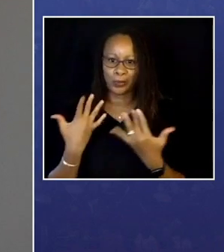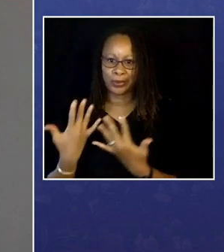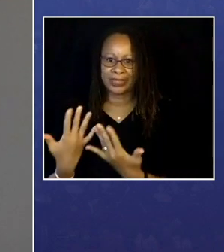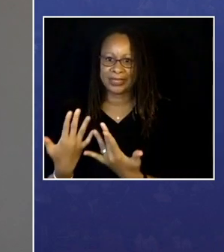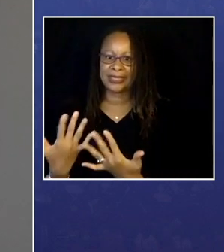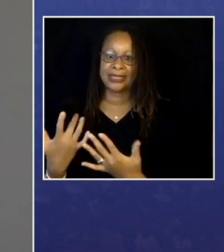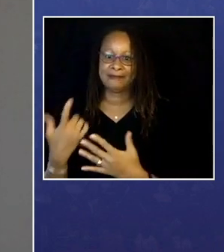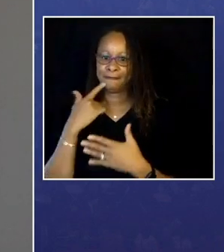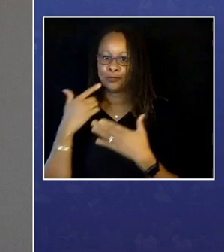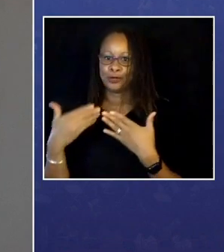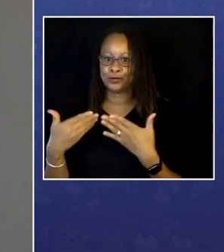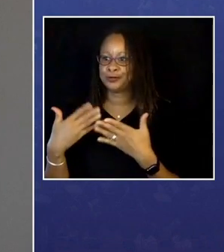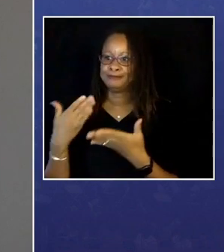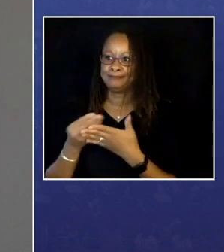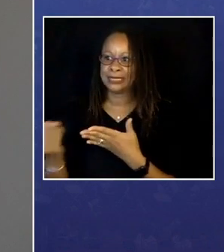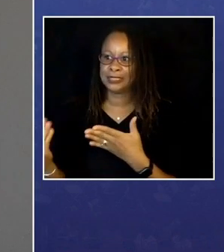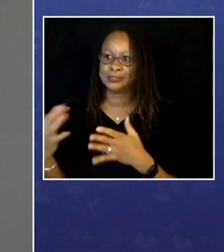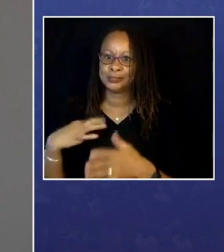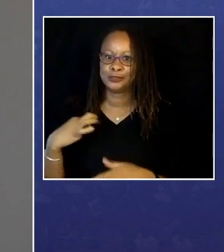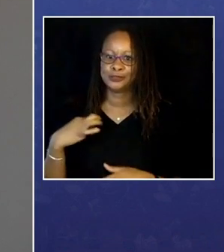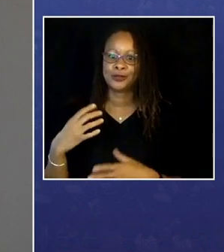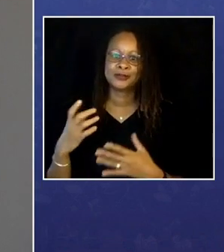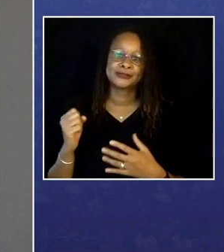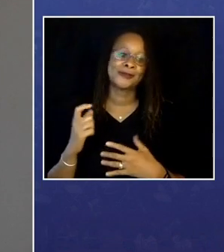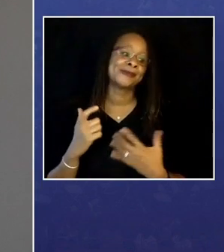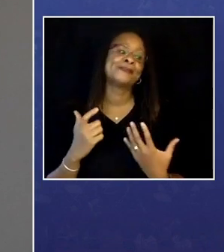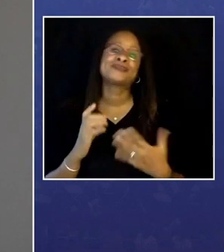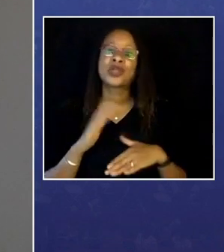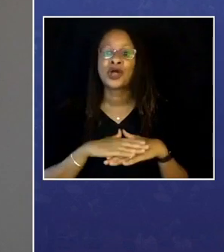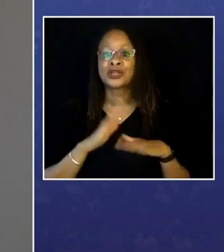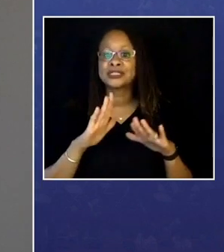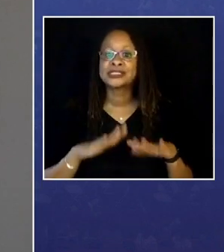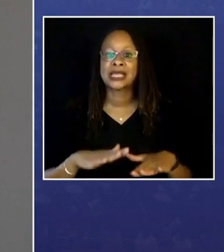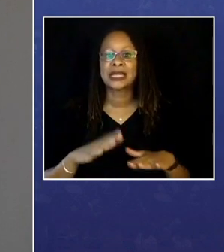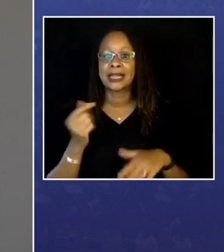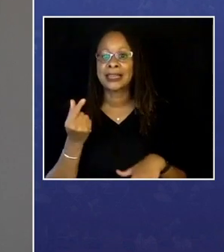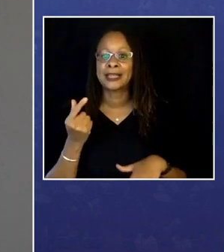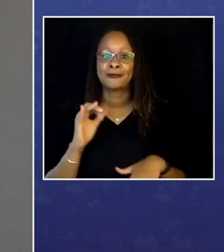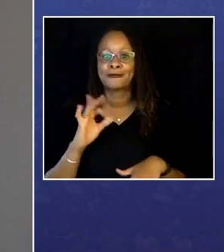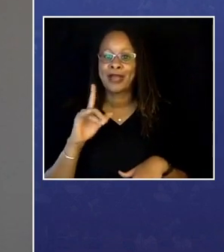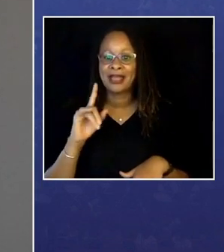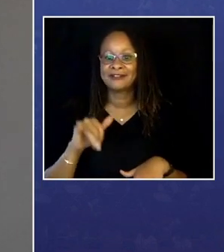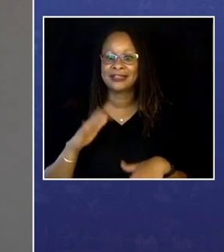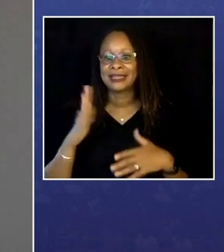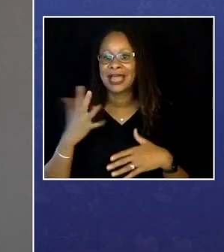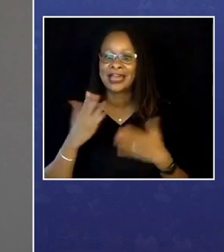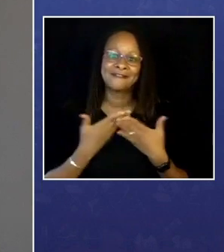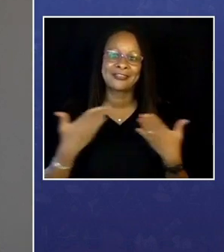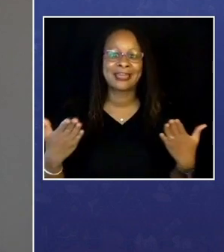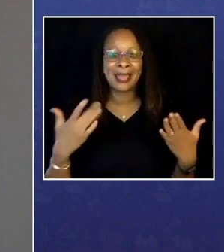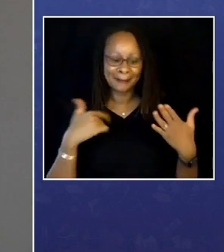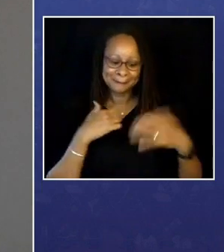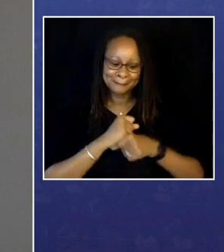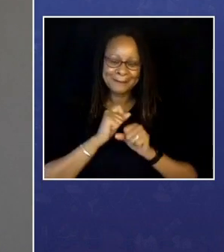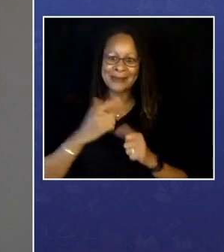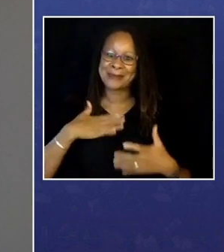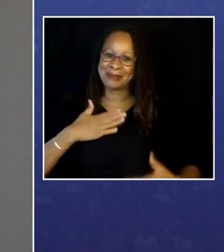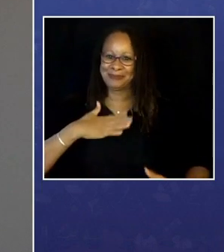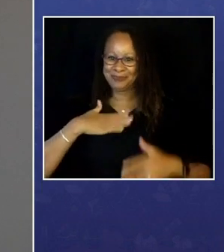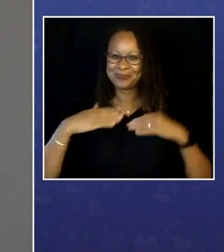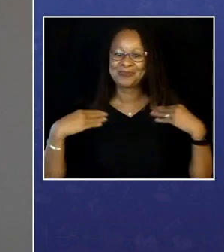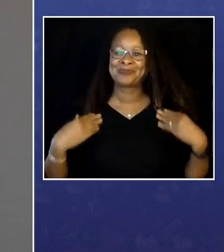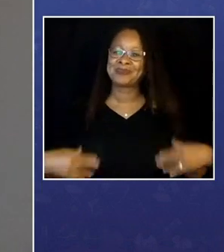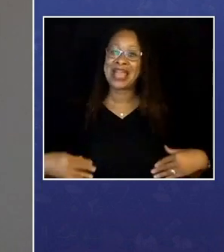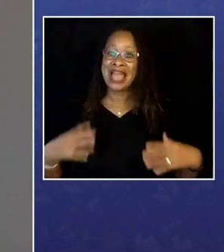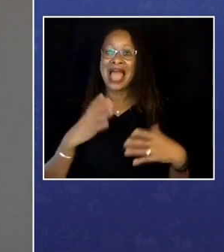impatient about waiting for a shirt. So I went on like a little Sunday, little crafty kind of thing, and I made my own shirt,